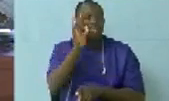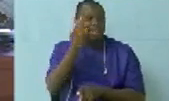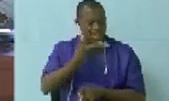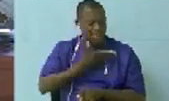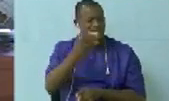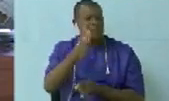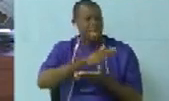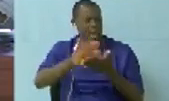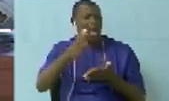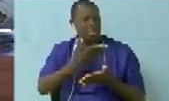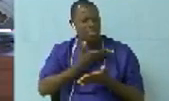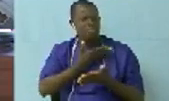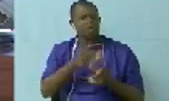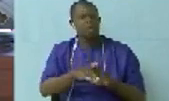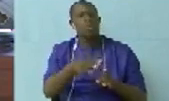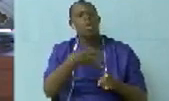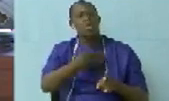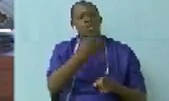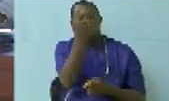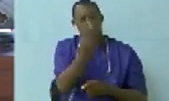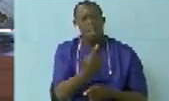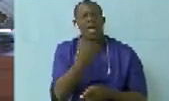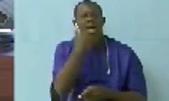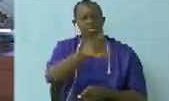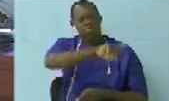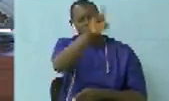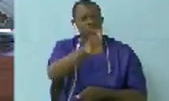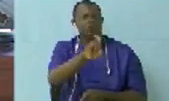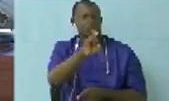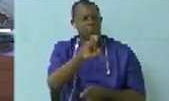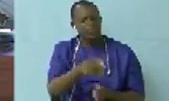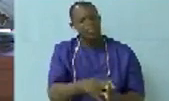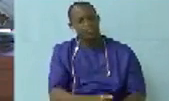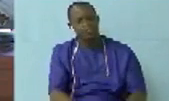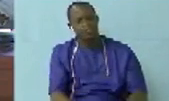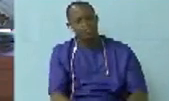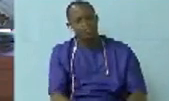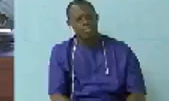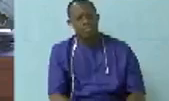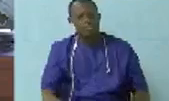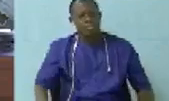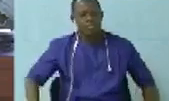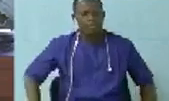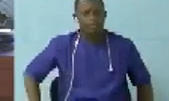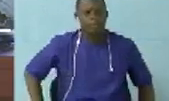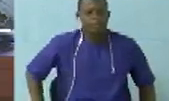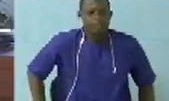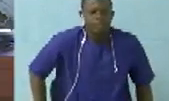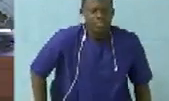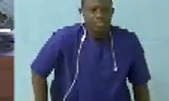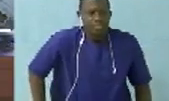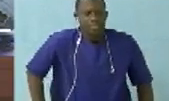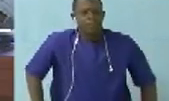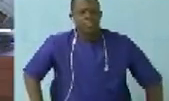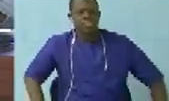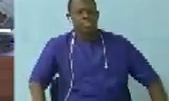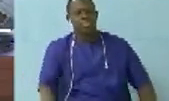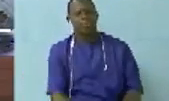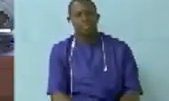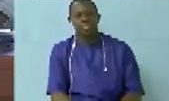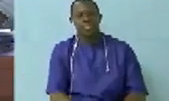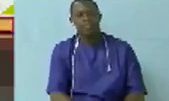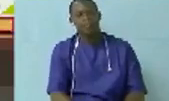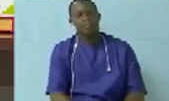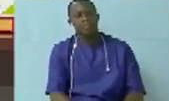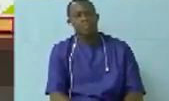be jumaka ngala ni jabiro ni bekela ate jabiro bekela mente dalila ya sabulo ni